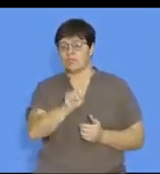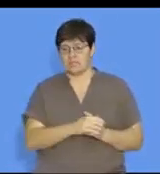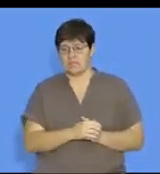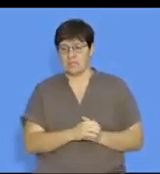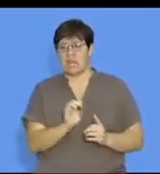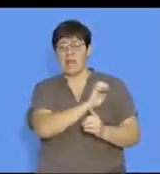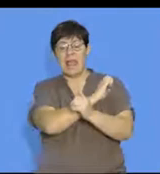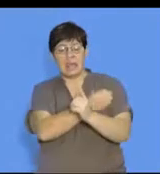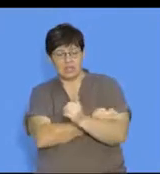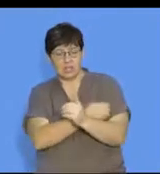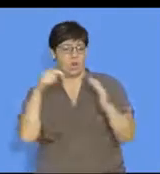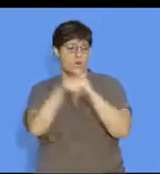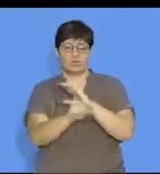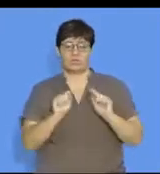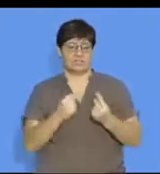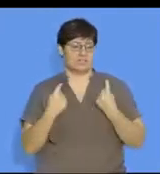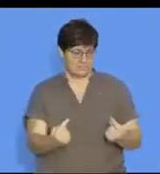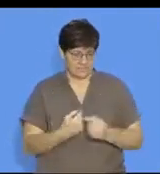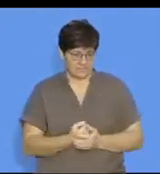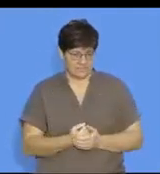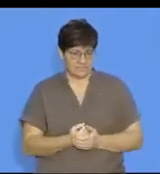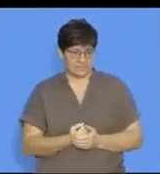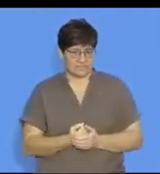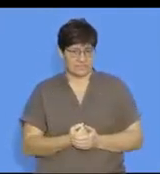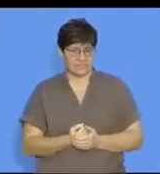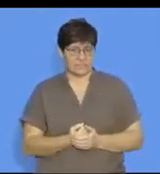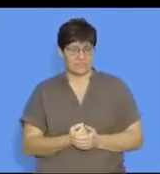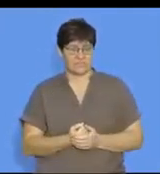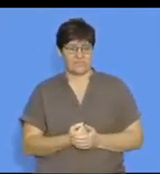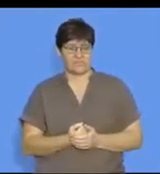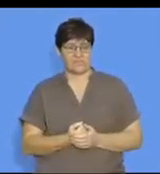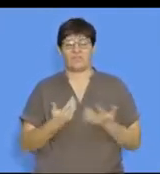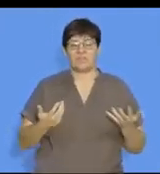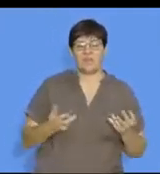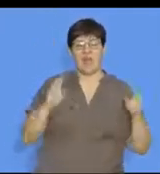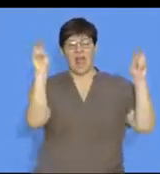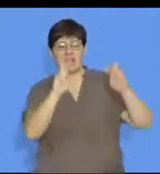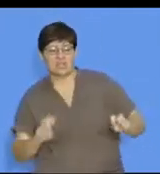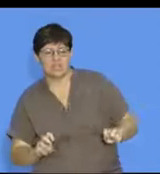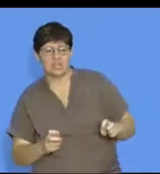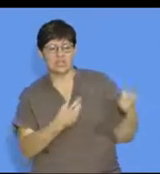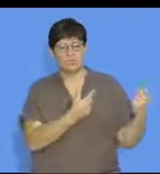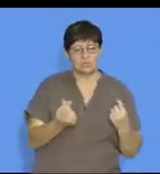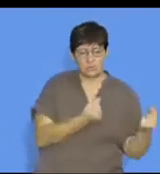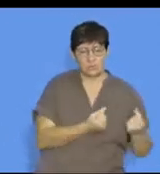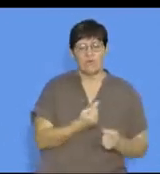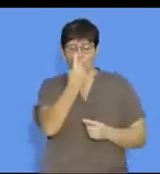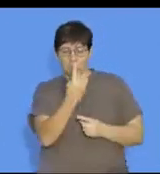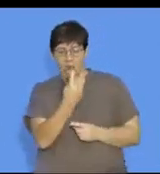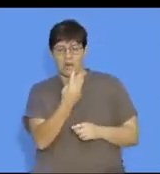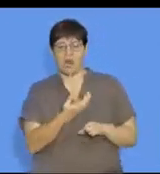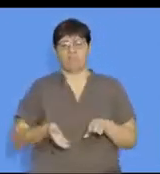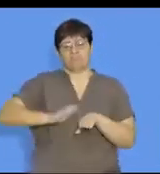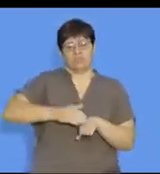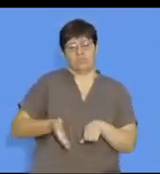that energy cannot be lost. It means there are some implications in as far as energy or work done per coulomb of charge. And then